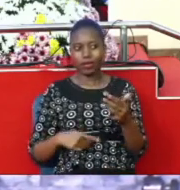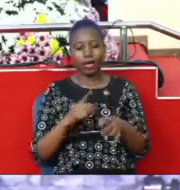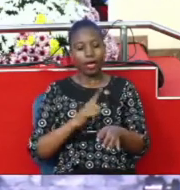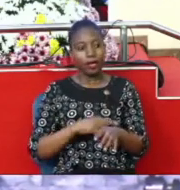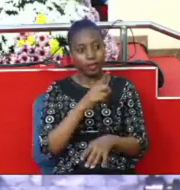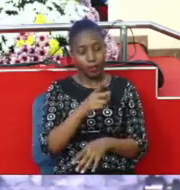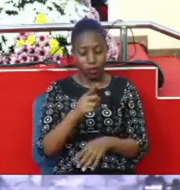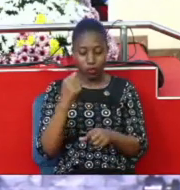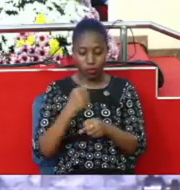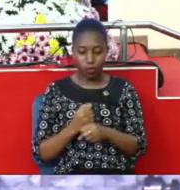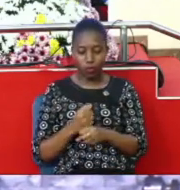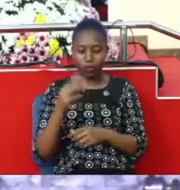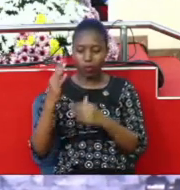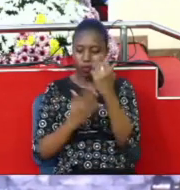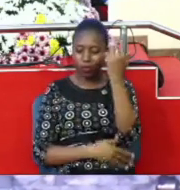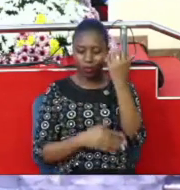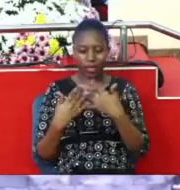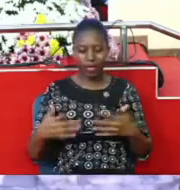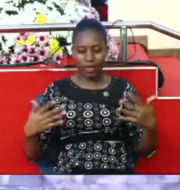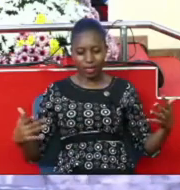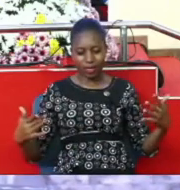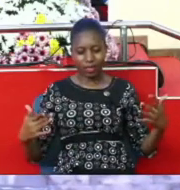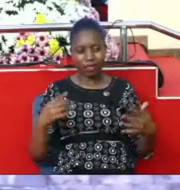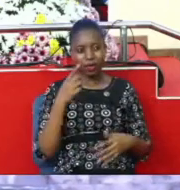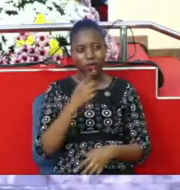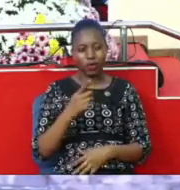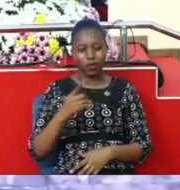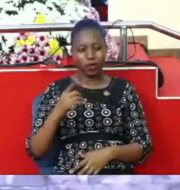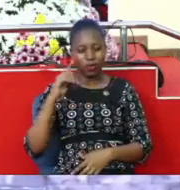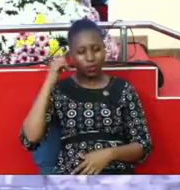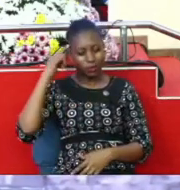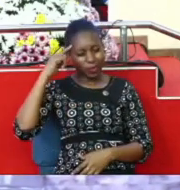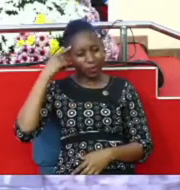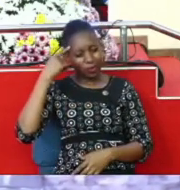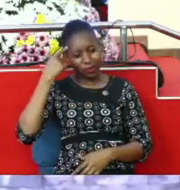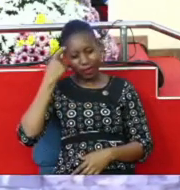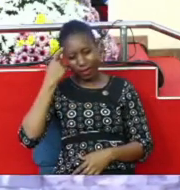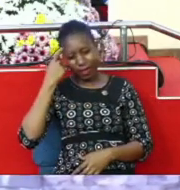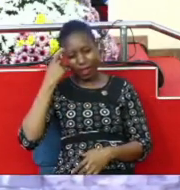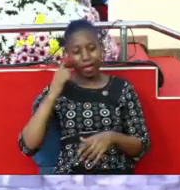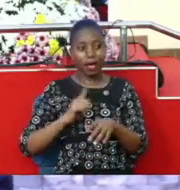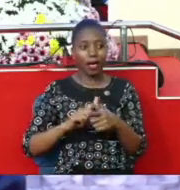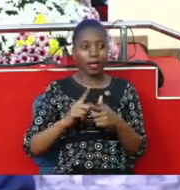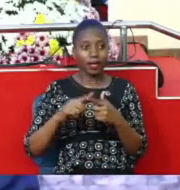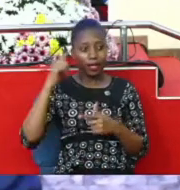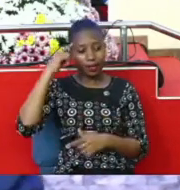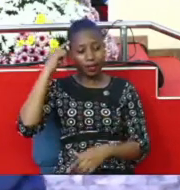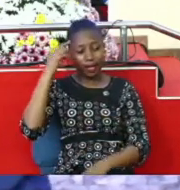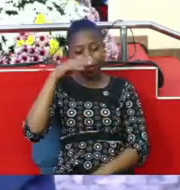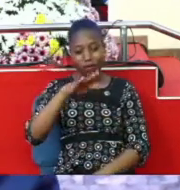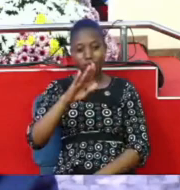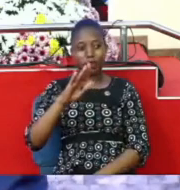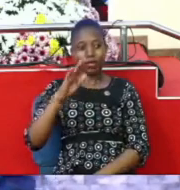guilty. Our conscience becomes burdened by such guilt for our sins. Even if